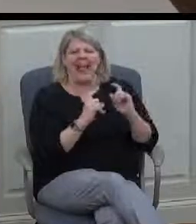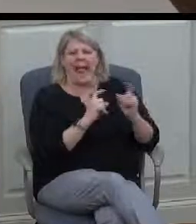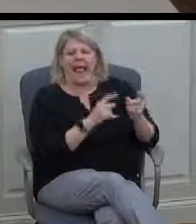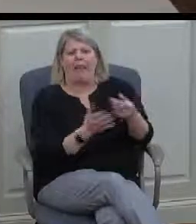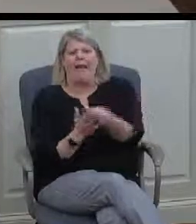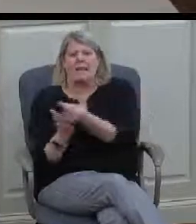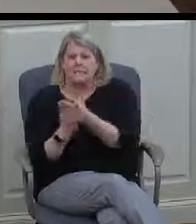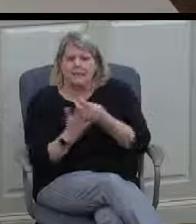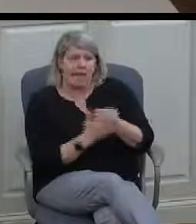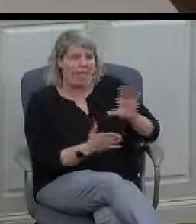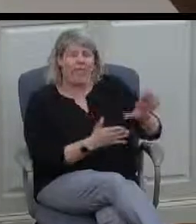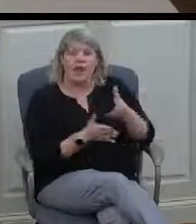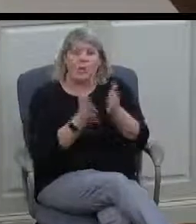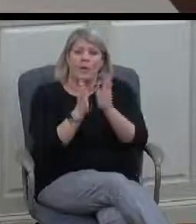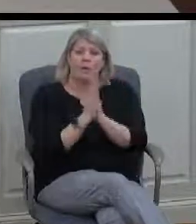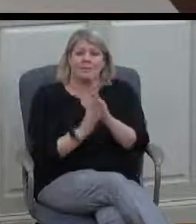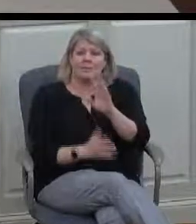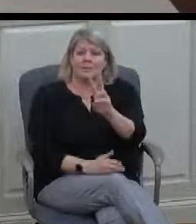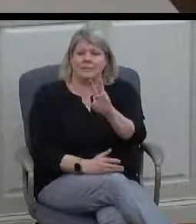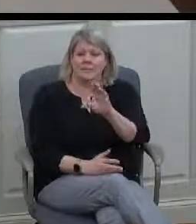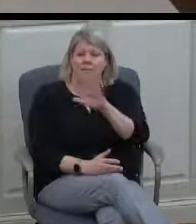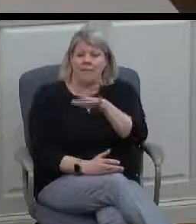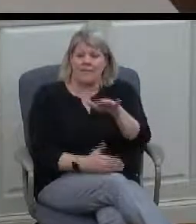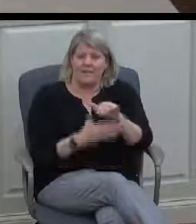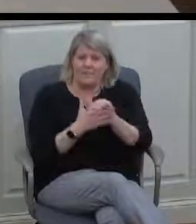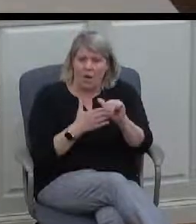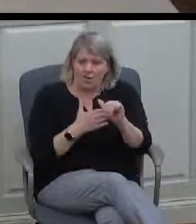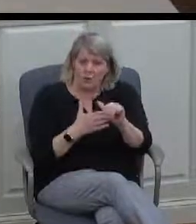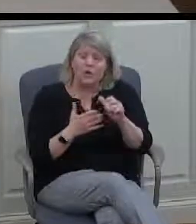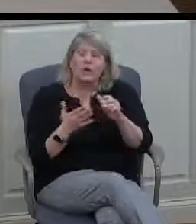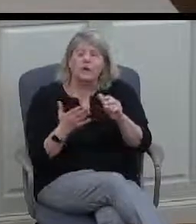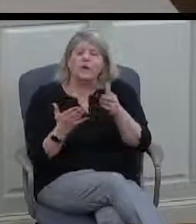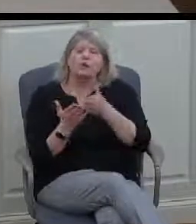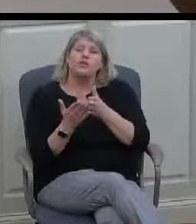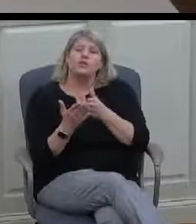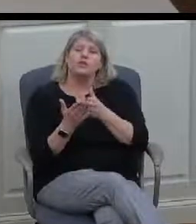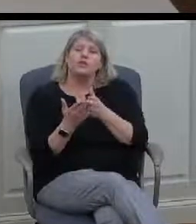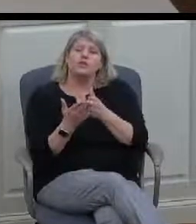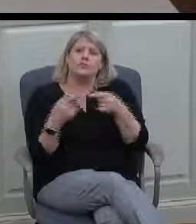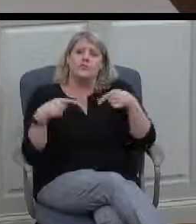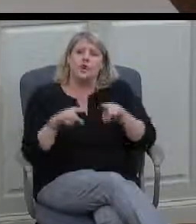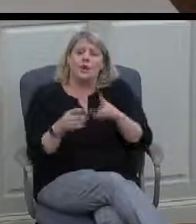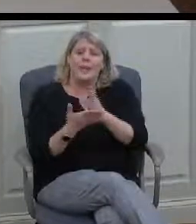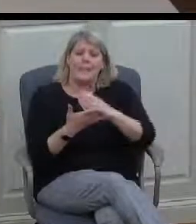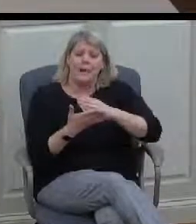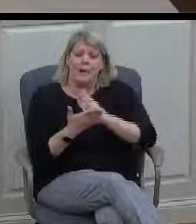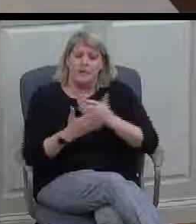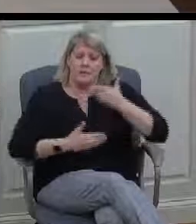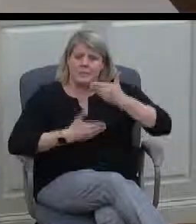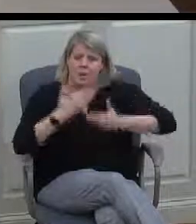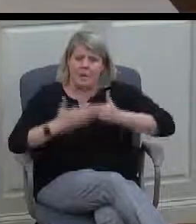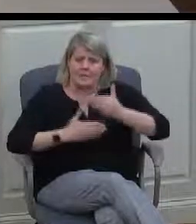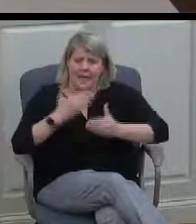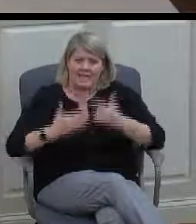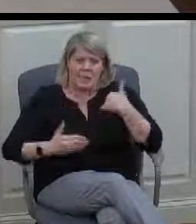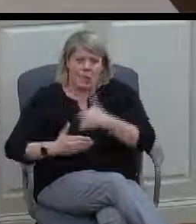$66,500. And through the budgeting process, because the city had concern for its own survivability and